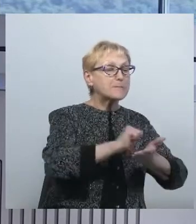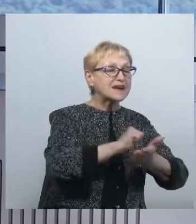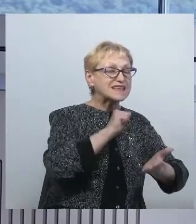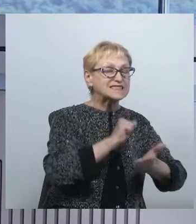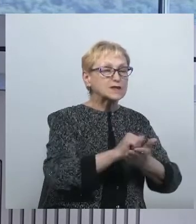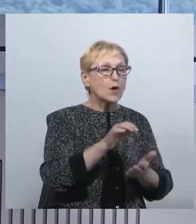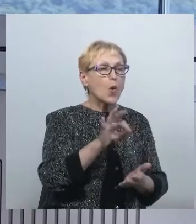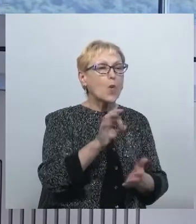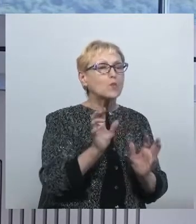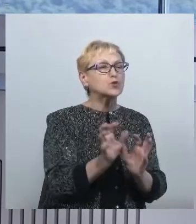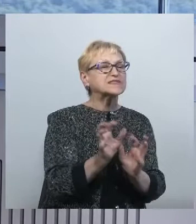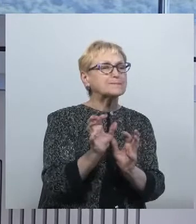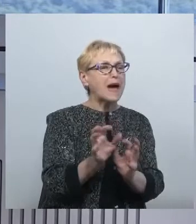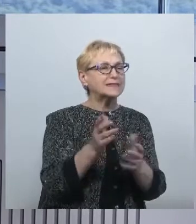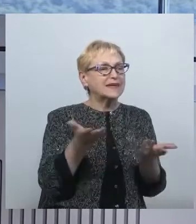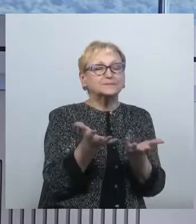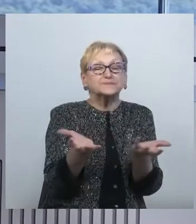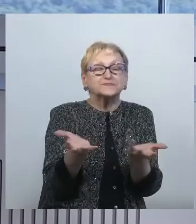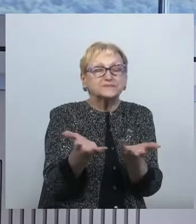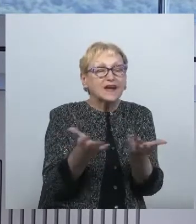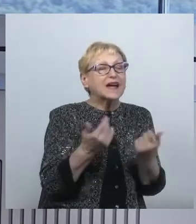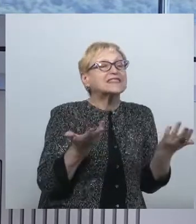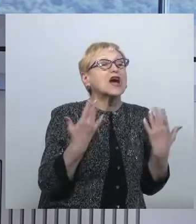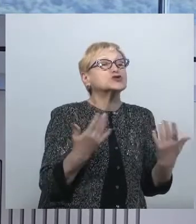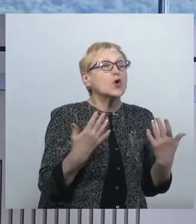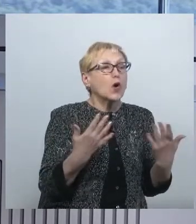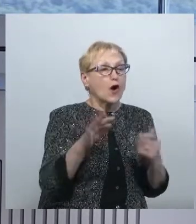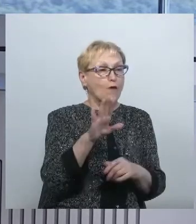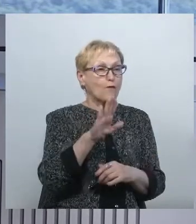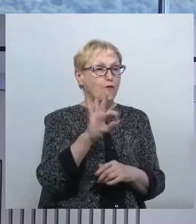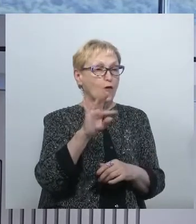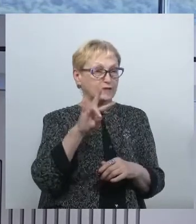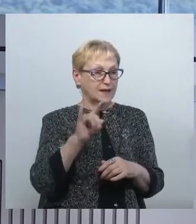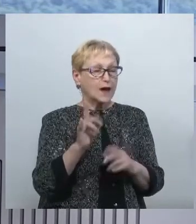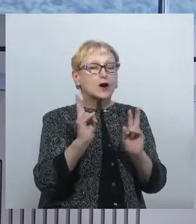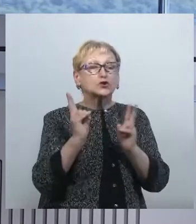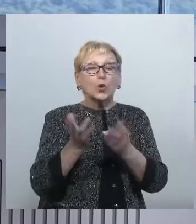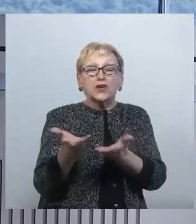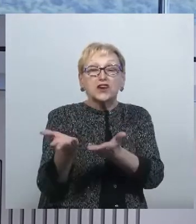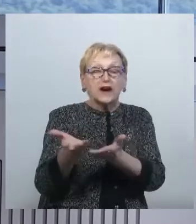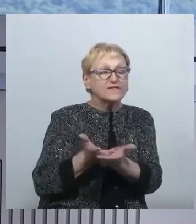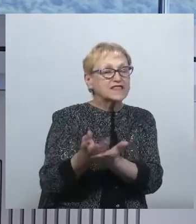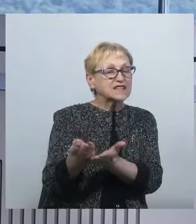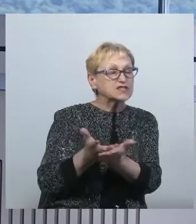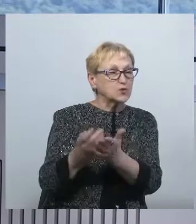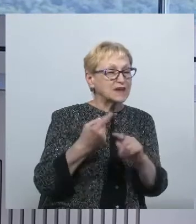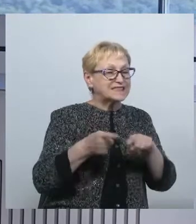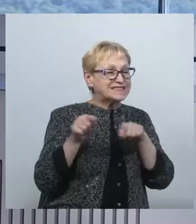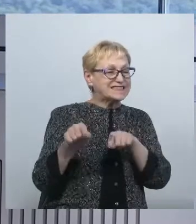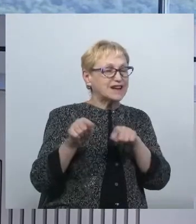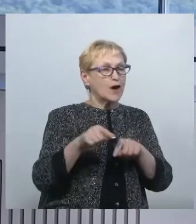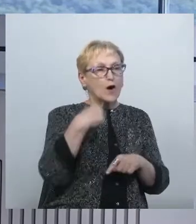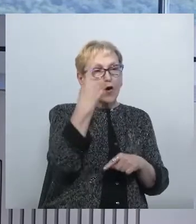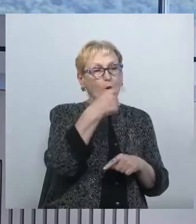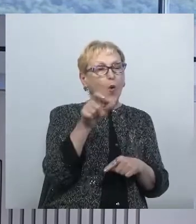these press ombudsmen. How do they function? What is their function? Who is financing them?